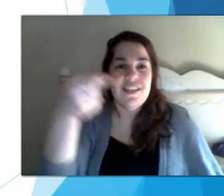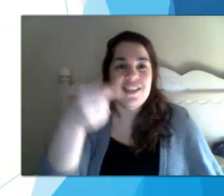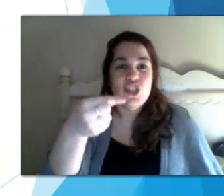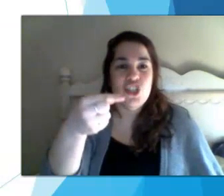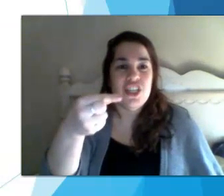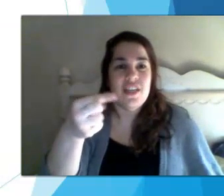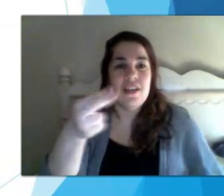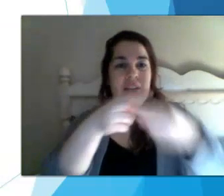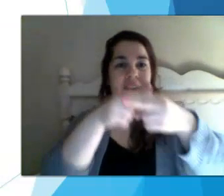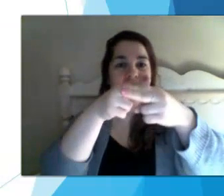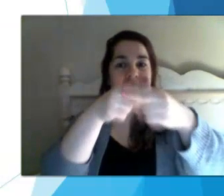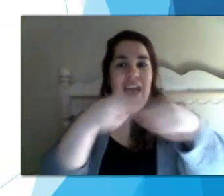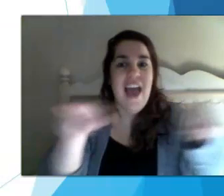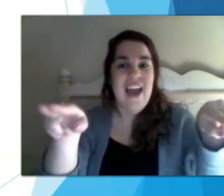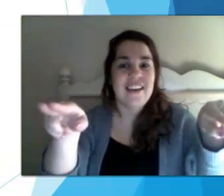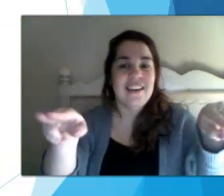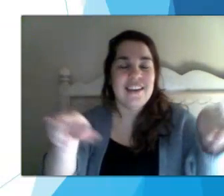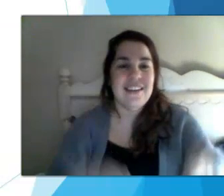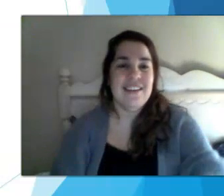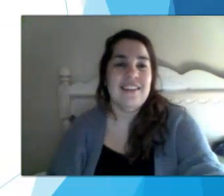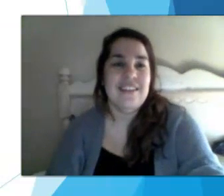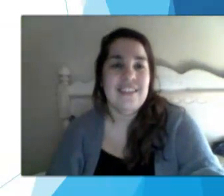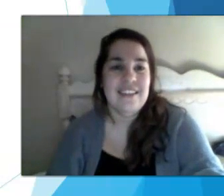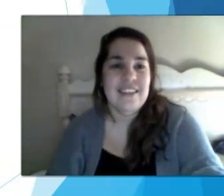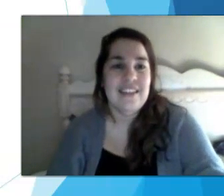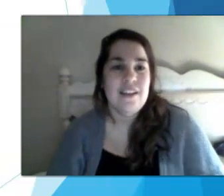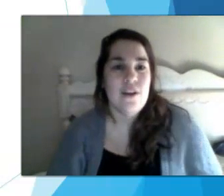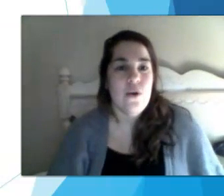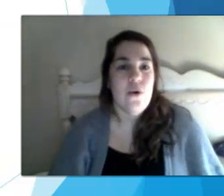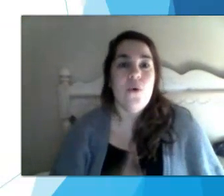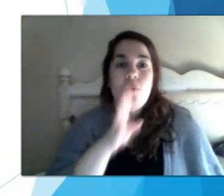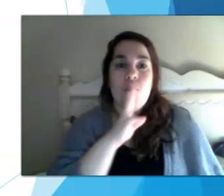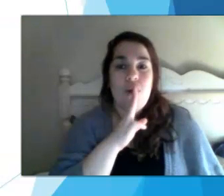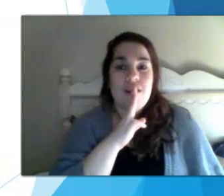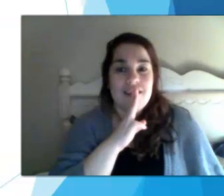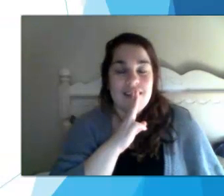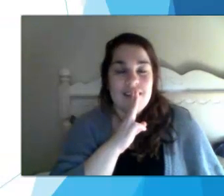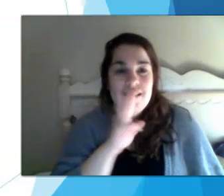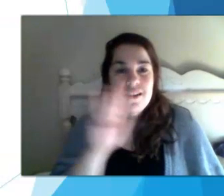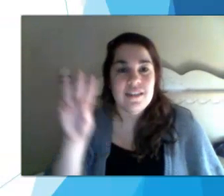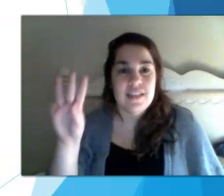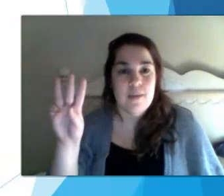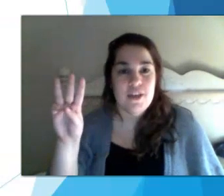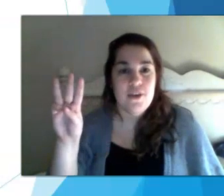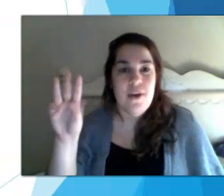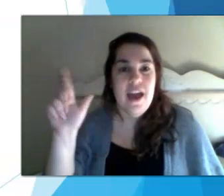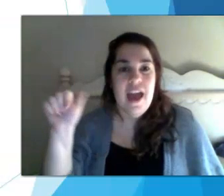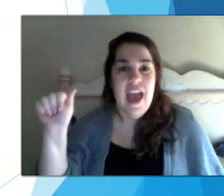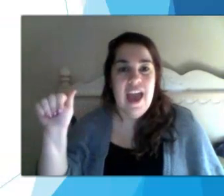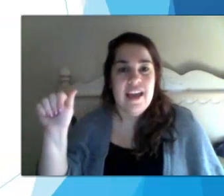Egg. Egg. Water.